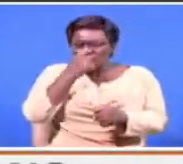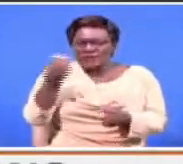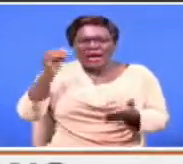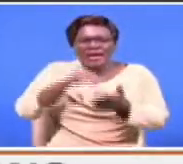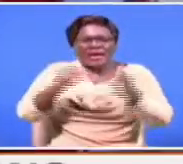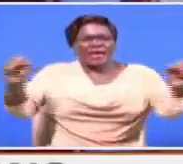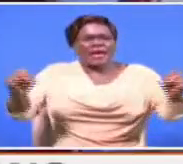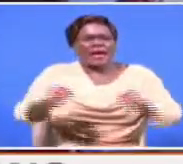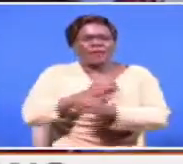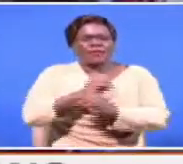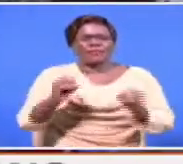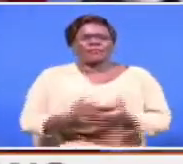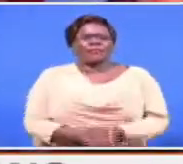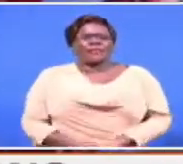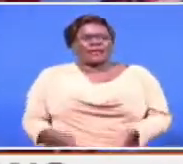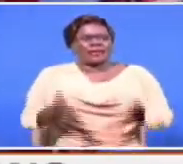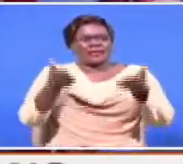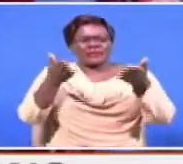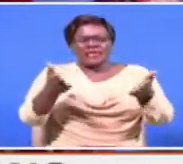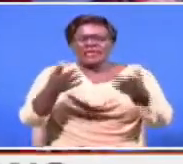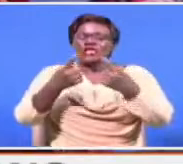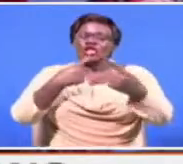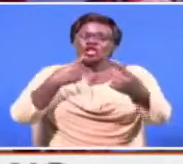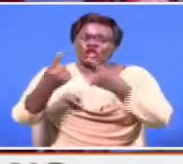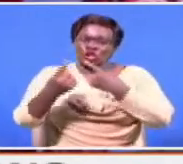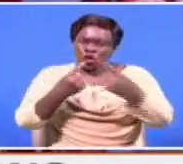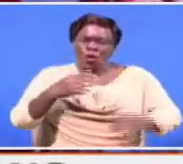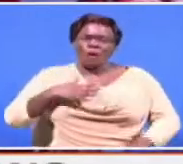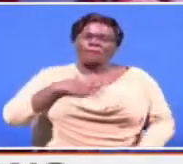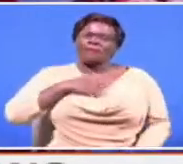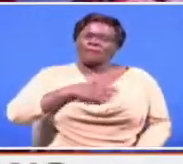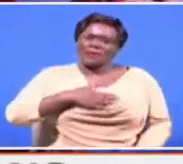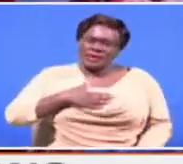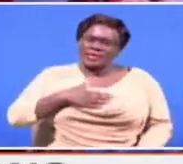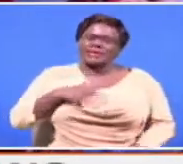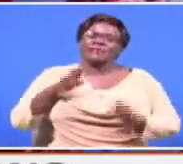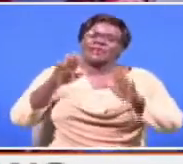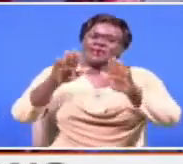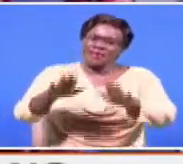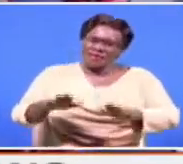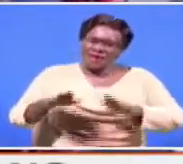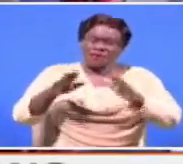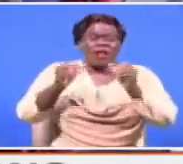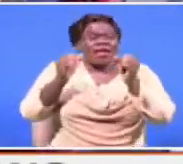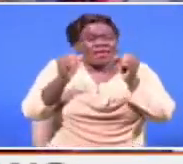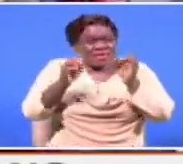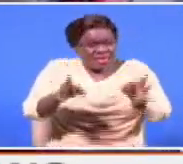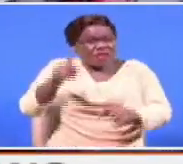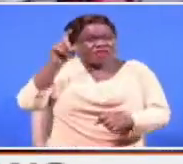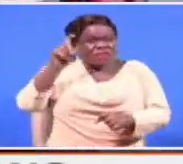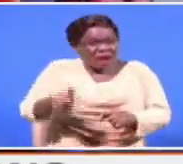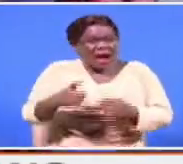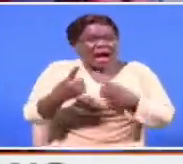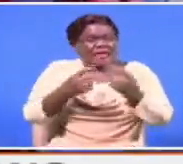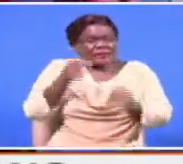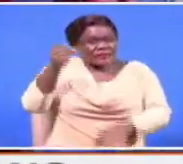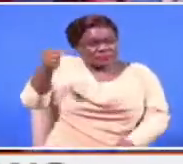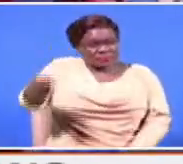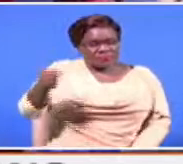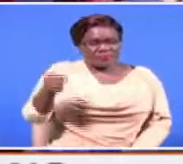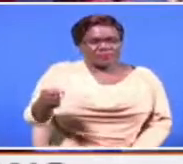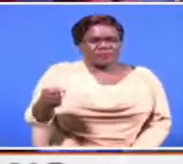repeat. Kwa hivyo hii mambo ya kuongea, tafadhali tuchunge sana, na kama rais atasalimia mtu